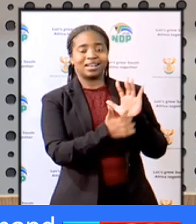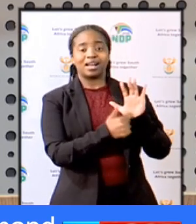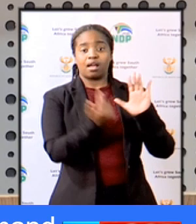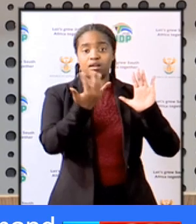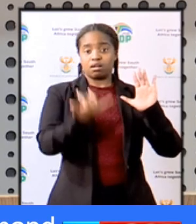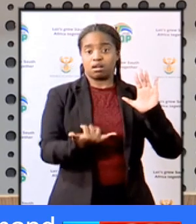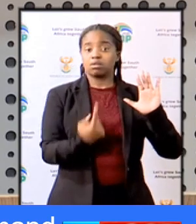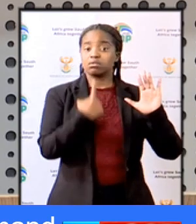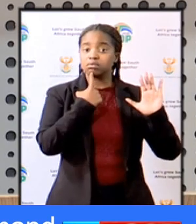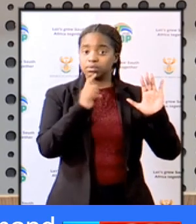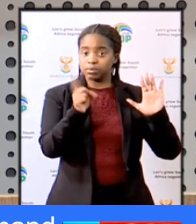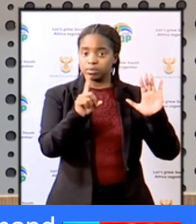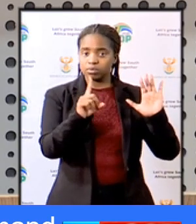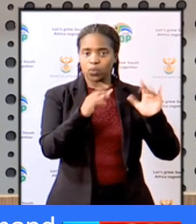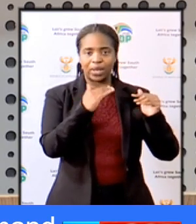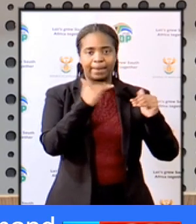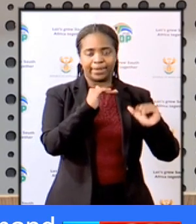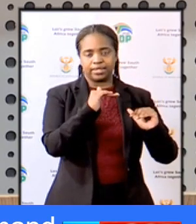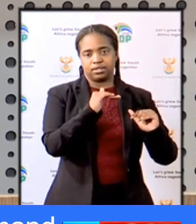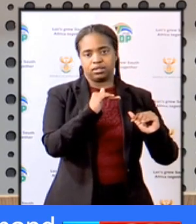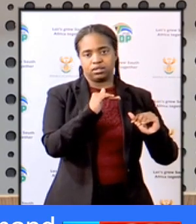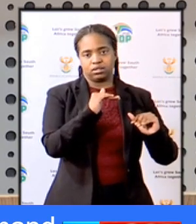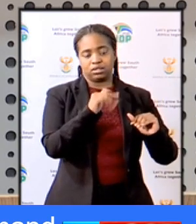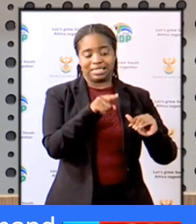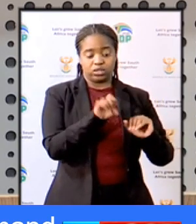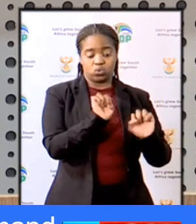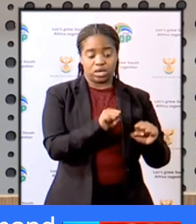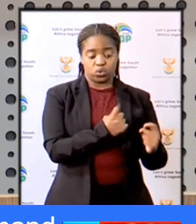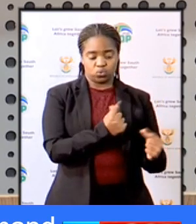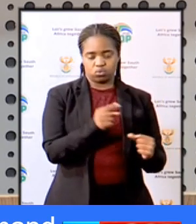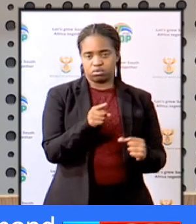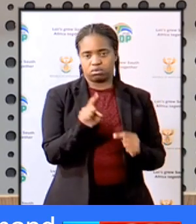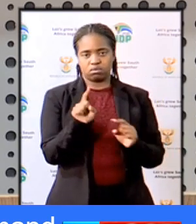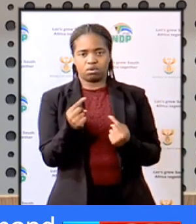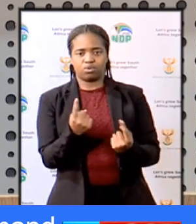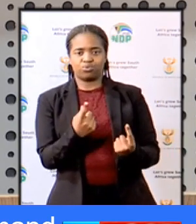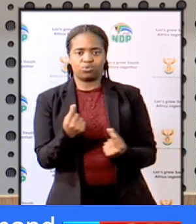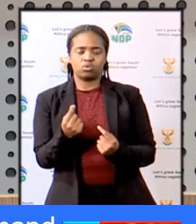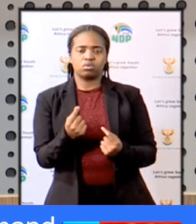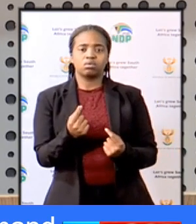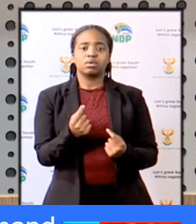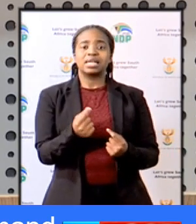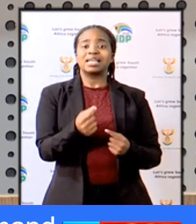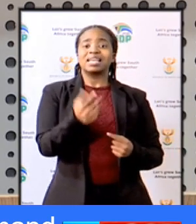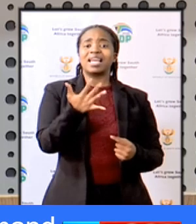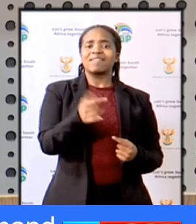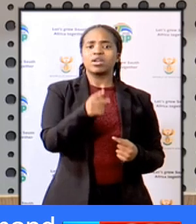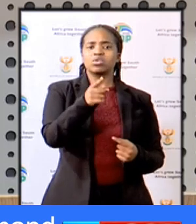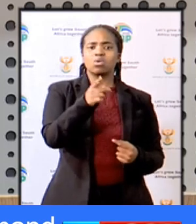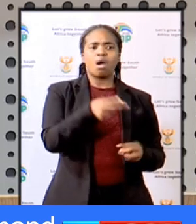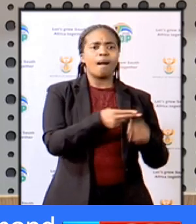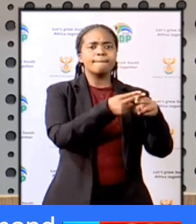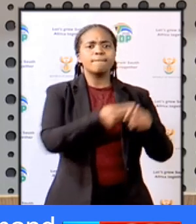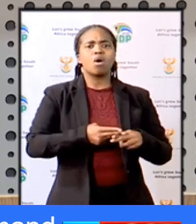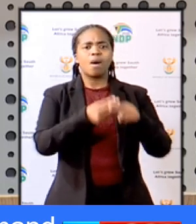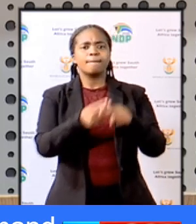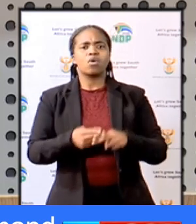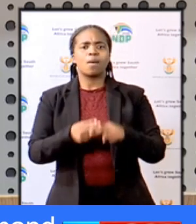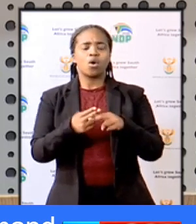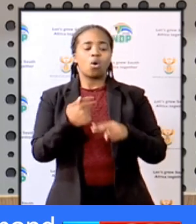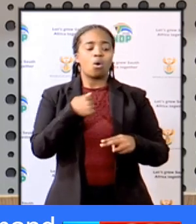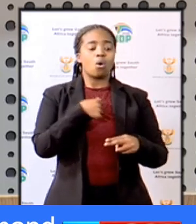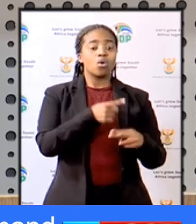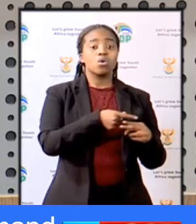moment limits what can be done. If you recklessly lend as